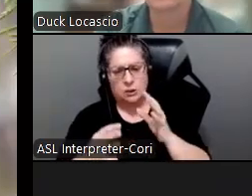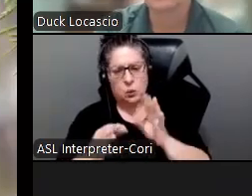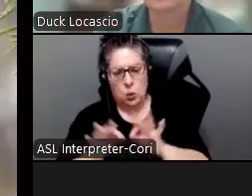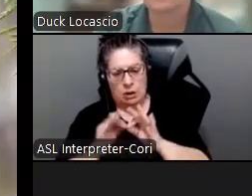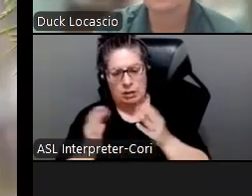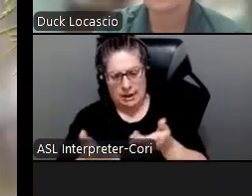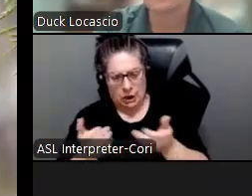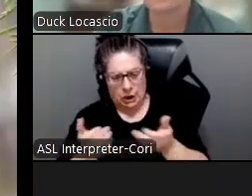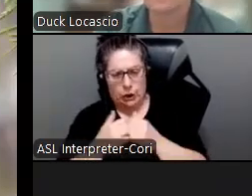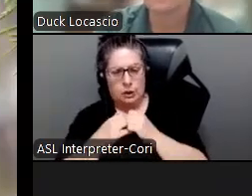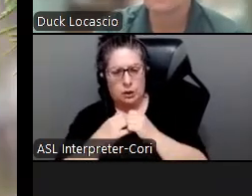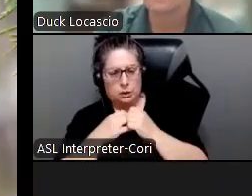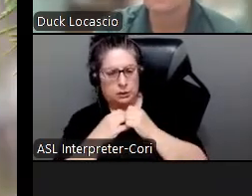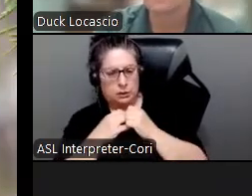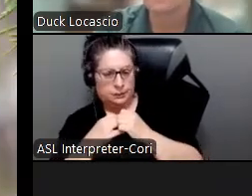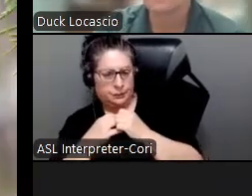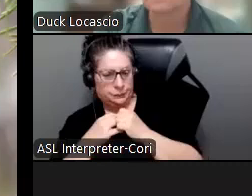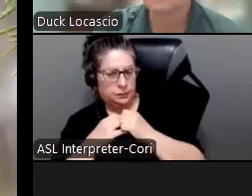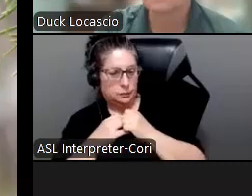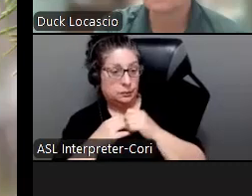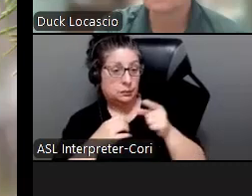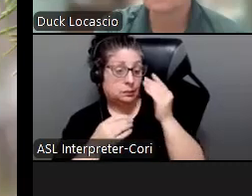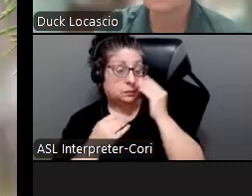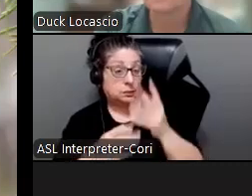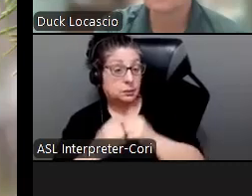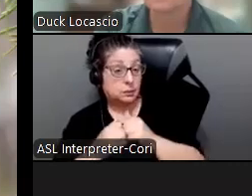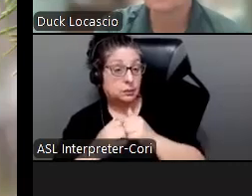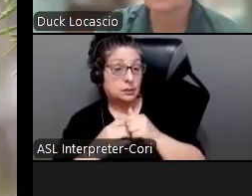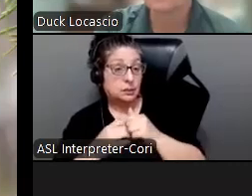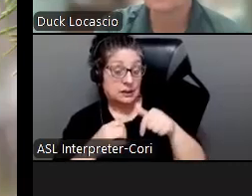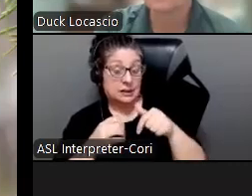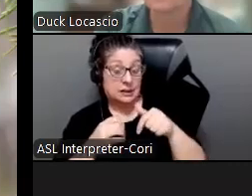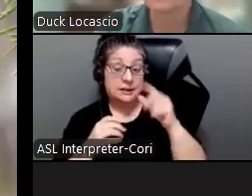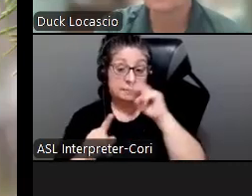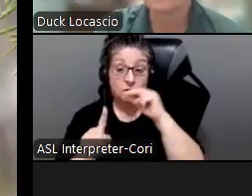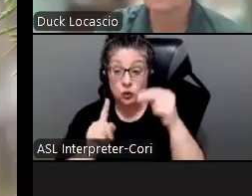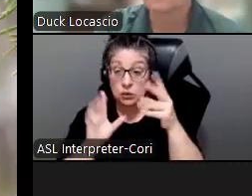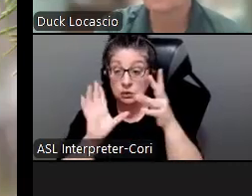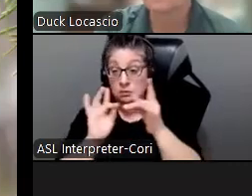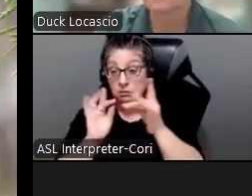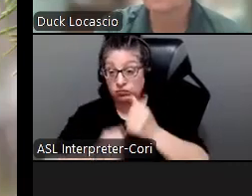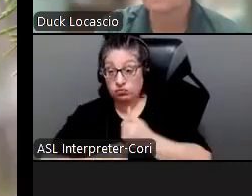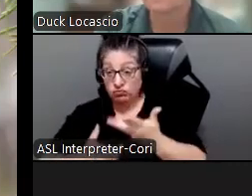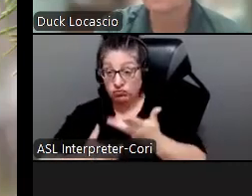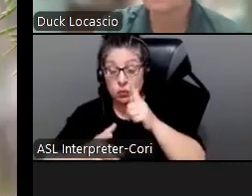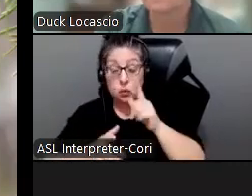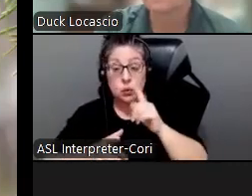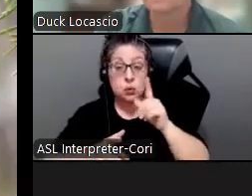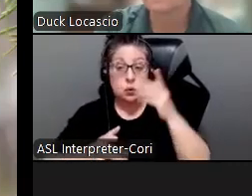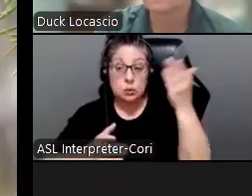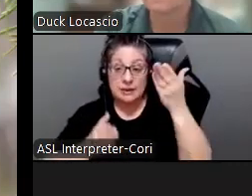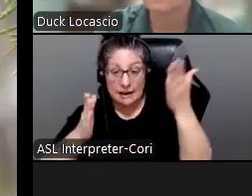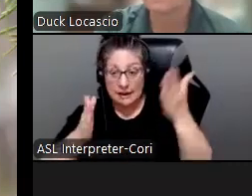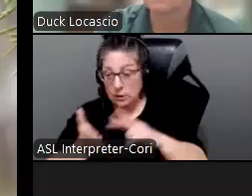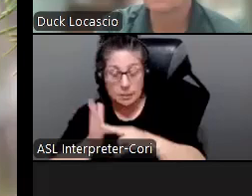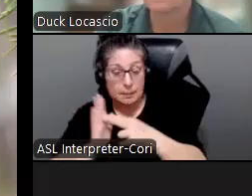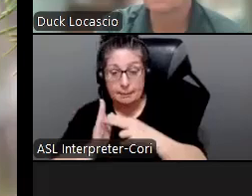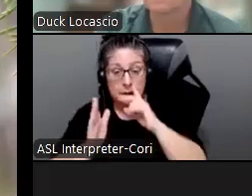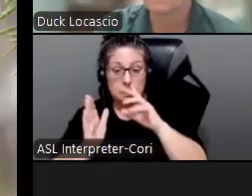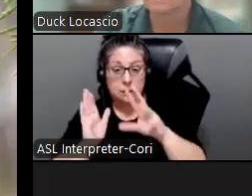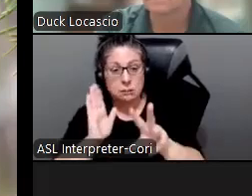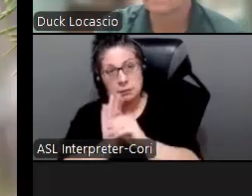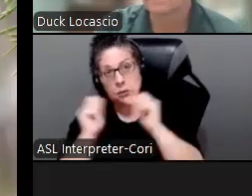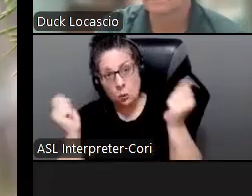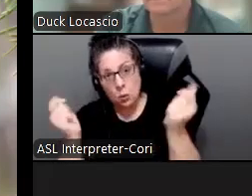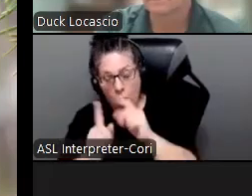Slight disclaimer, the views, positions expressed in this webinar series are those of the guest presenters and do not necessarily reflect the